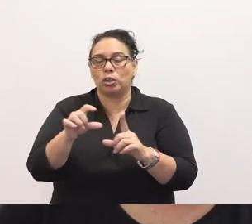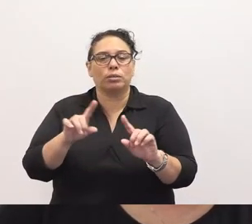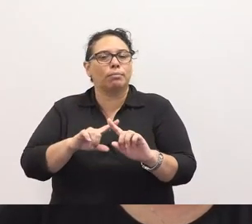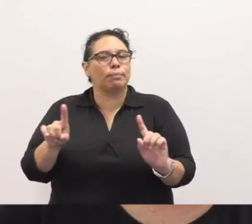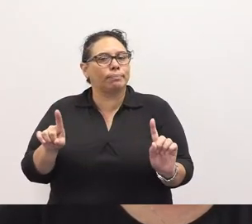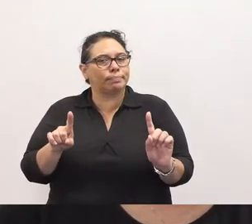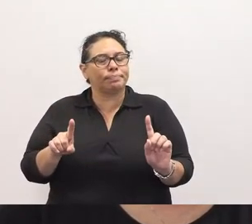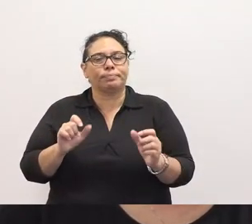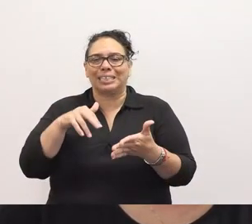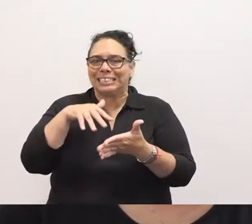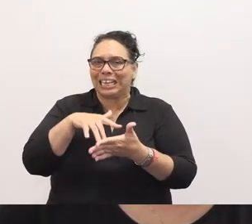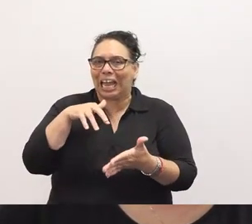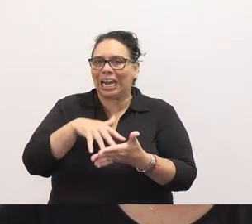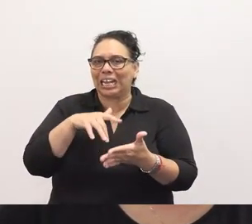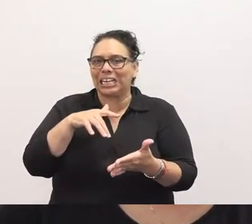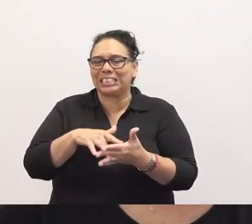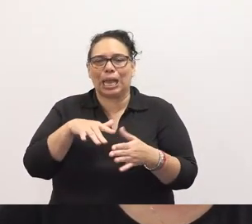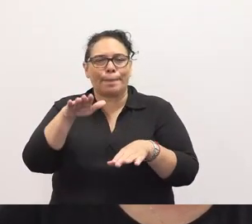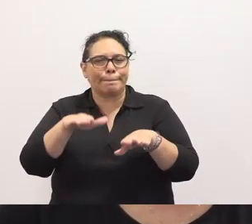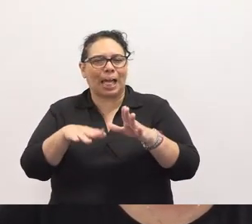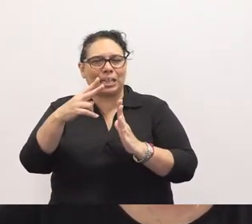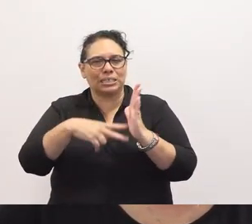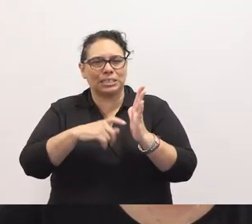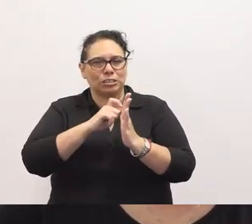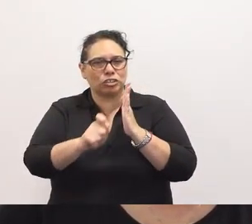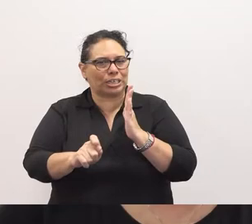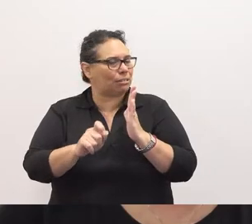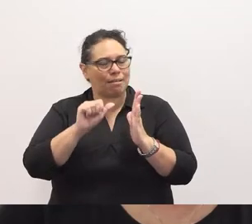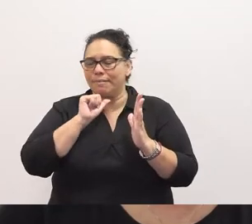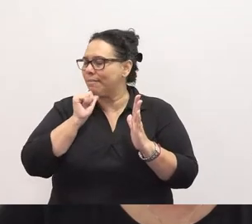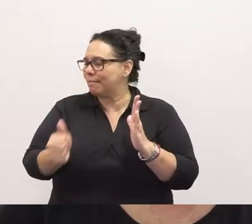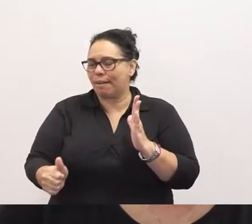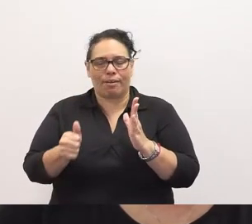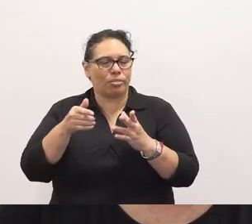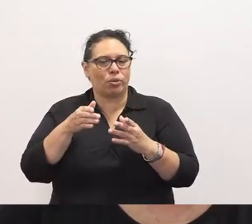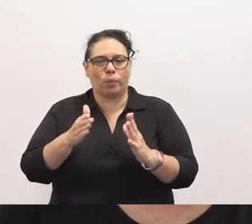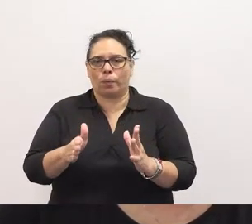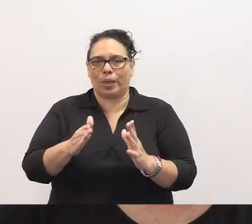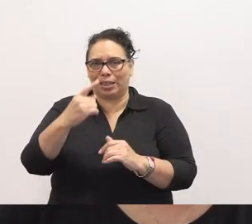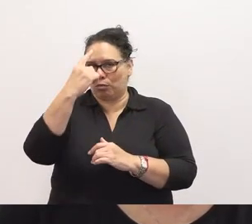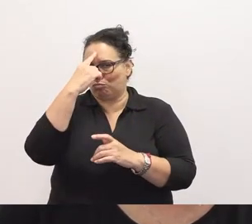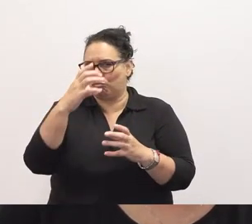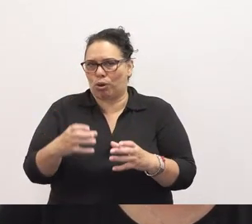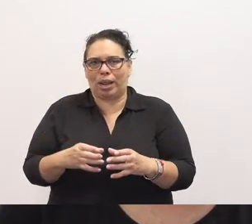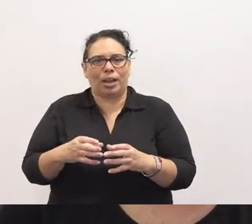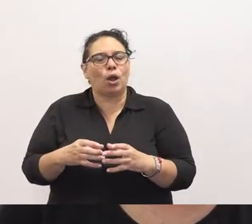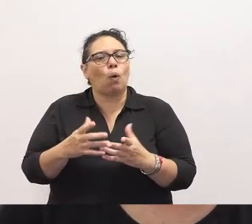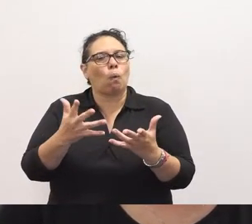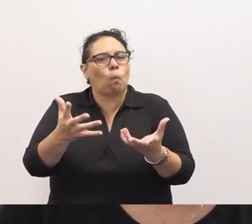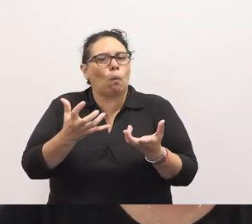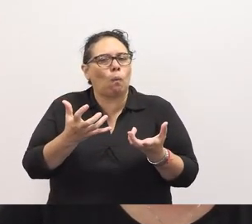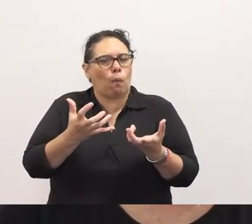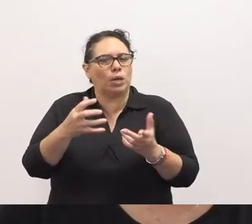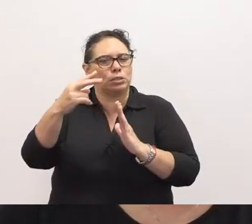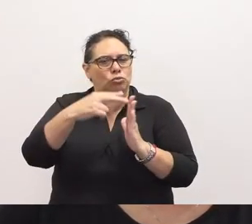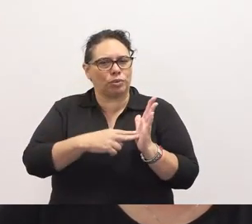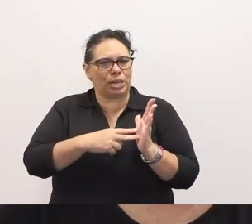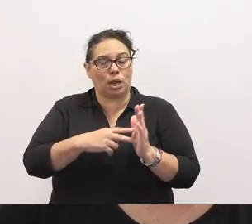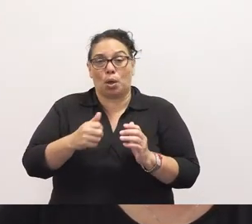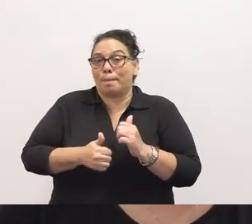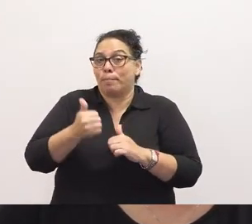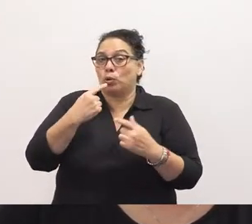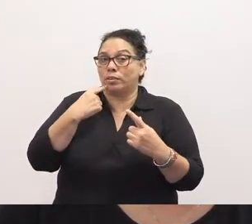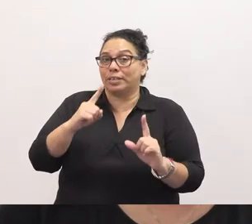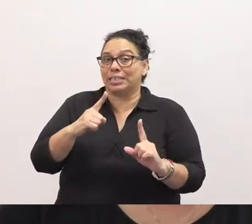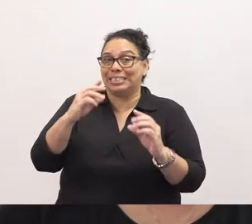countless studies have demonstrated balanced literacy strategies are not the way the brain learns to read. The most effective way to